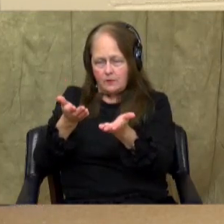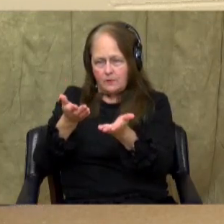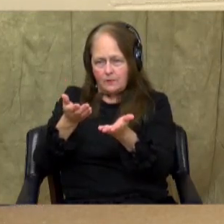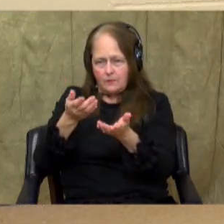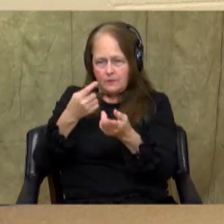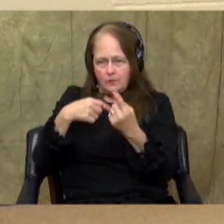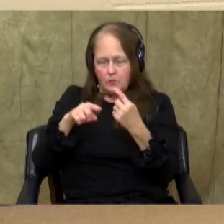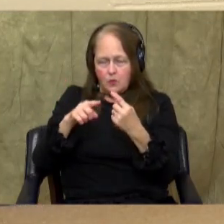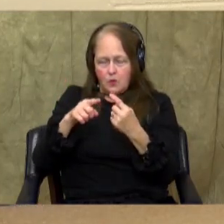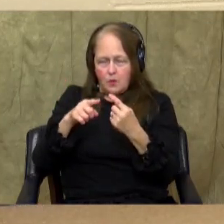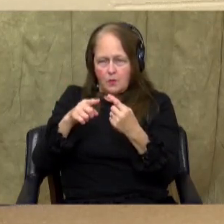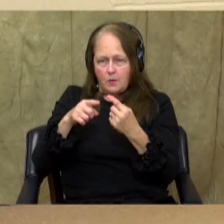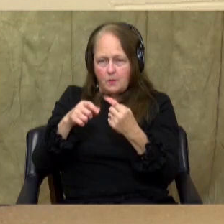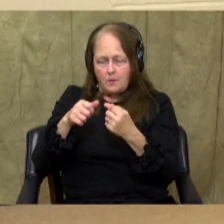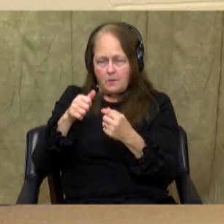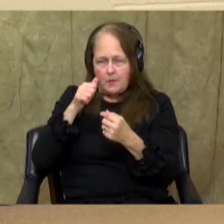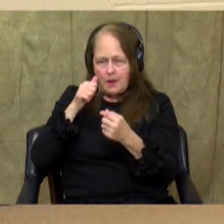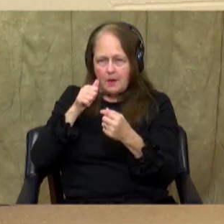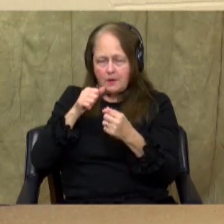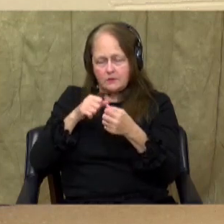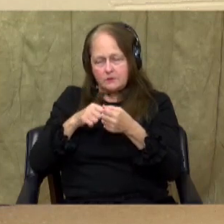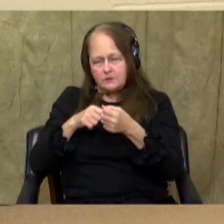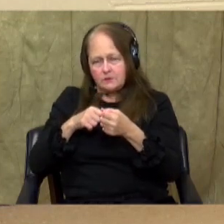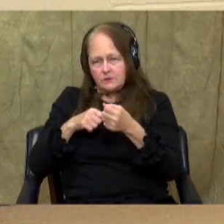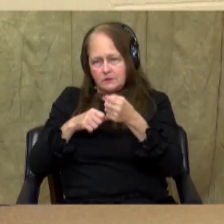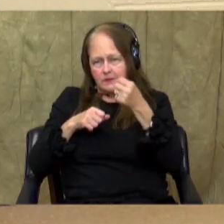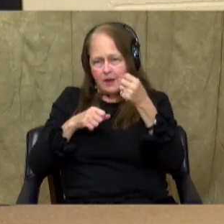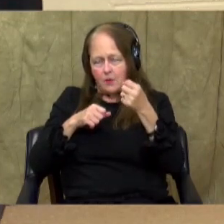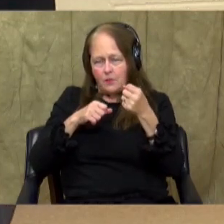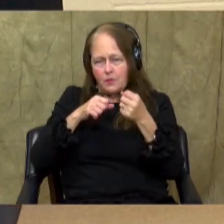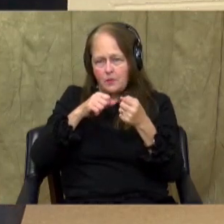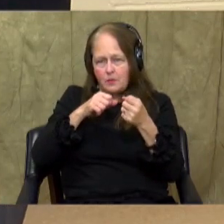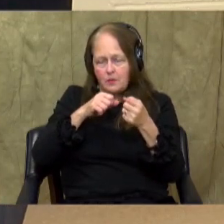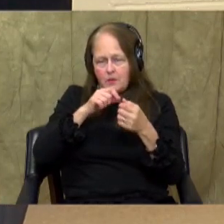let's go back up here to just south of the Sahara Desert. We have Mali.